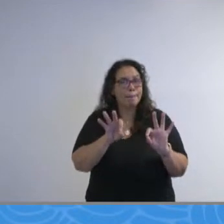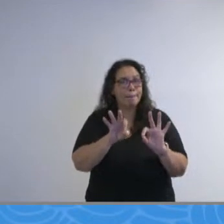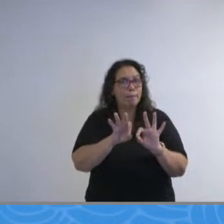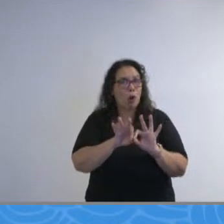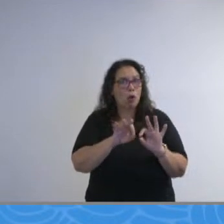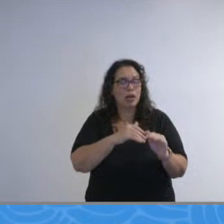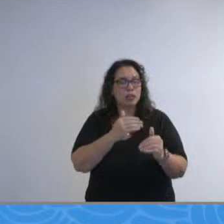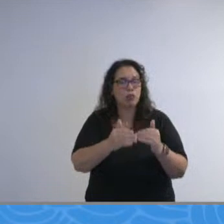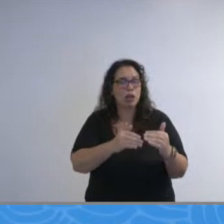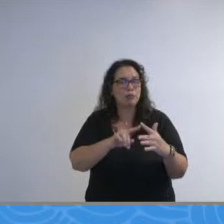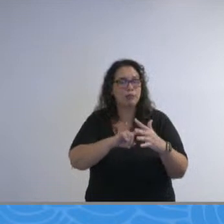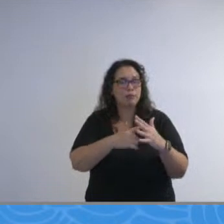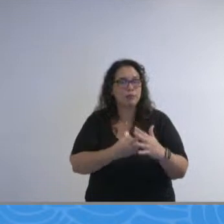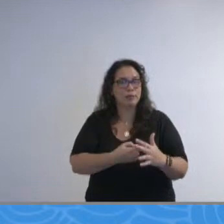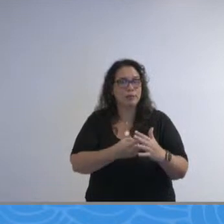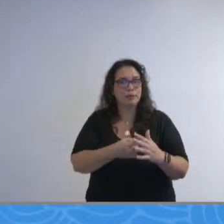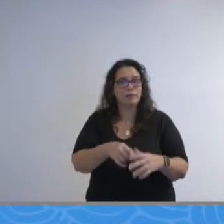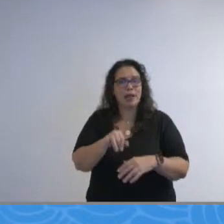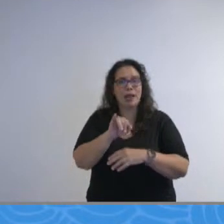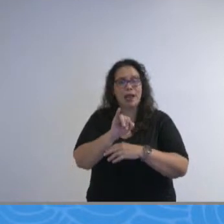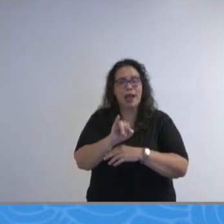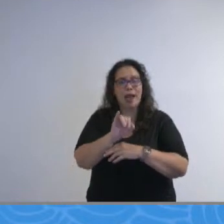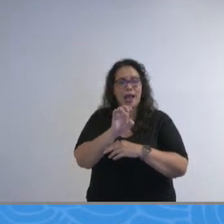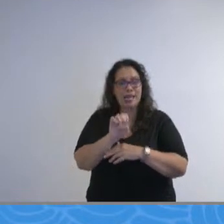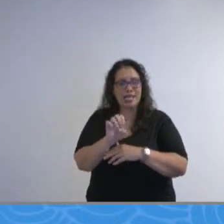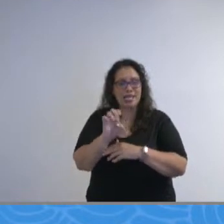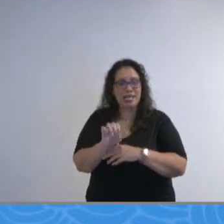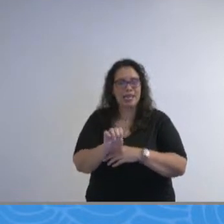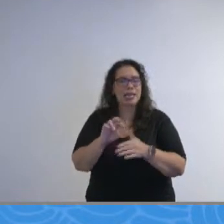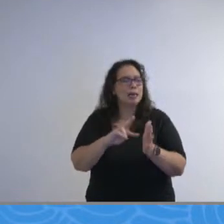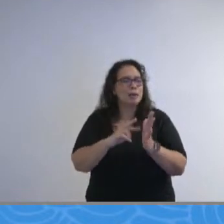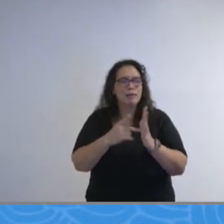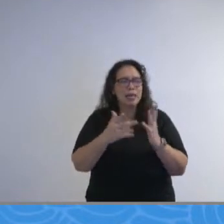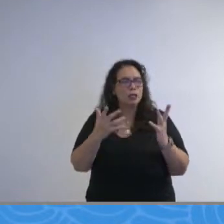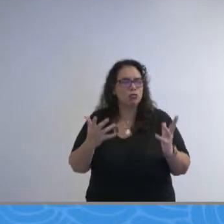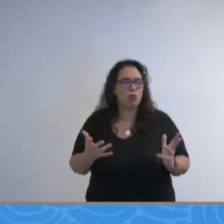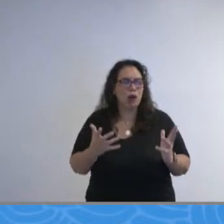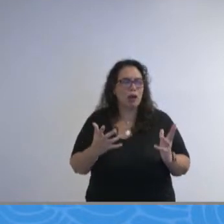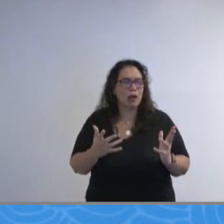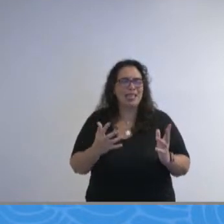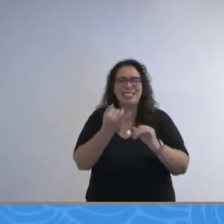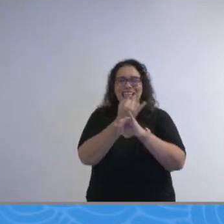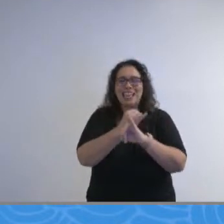that this is a process to initiate an IEE.